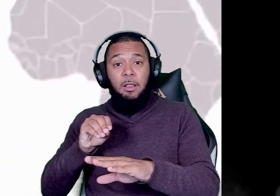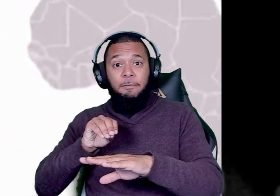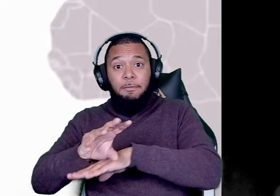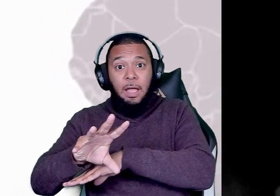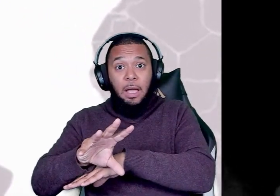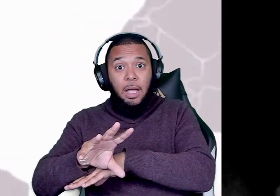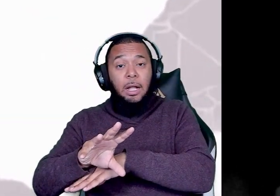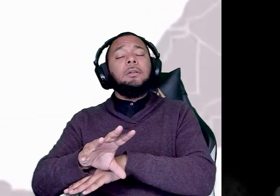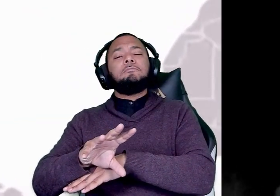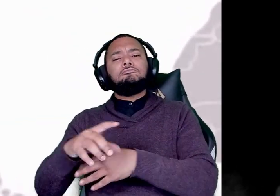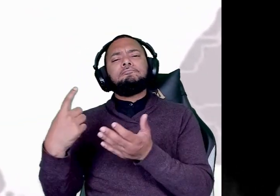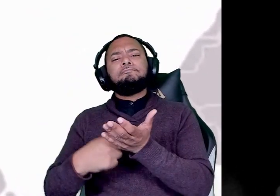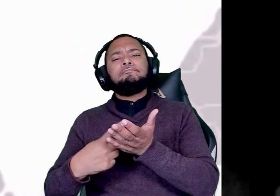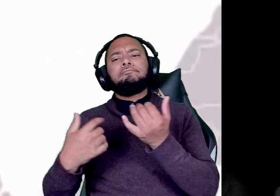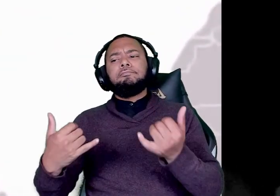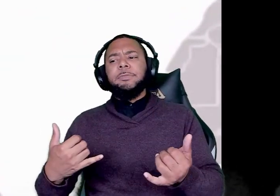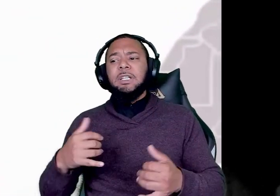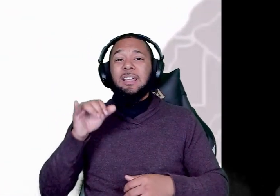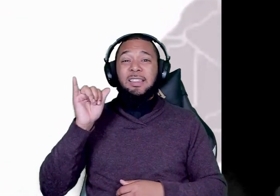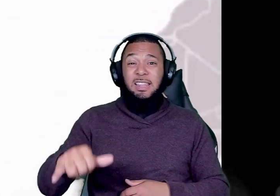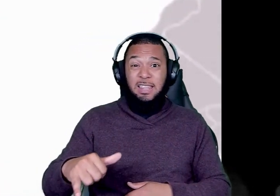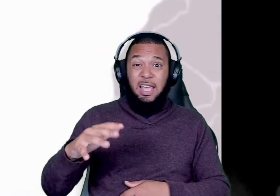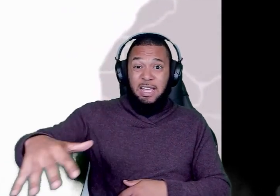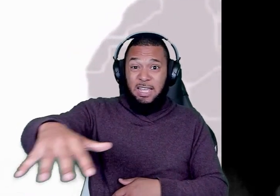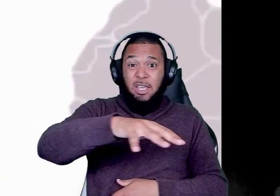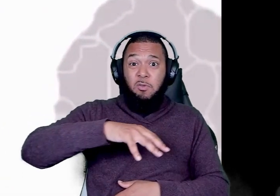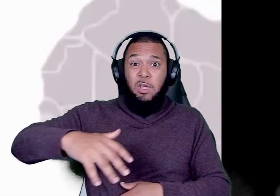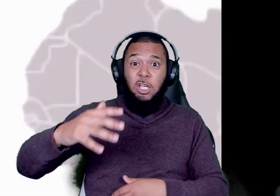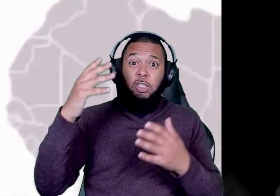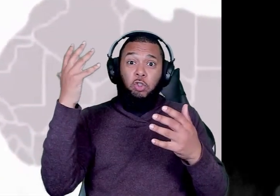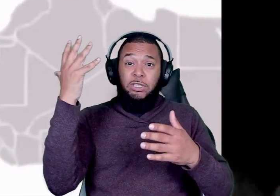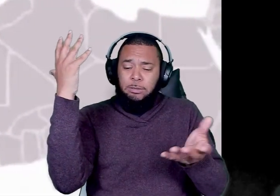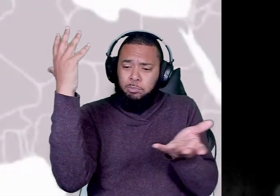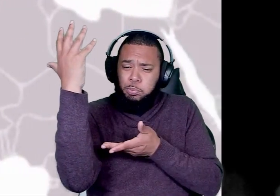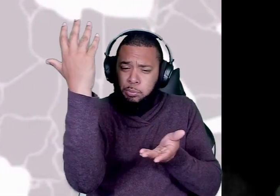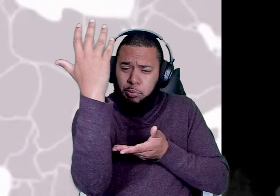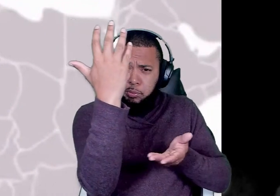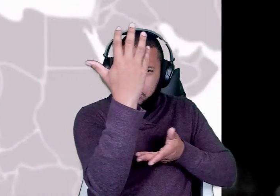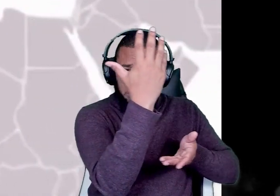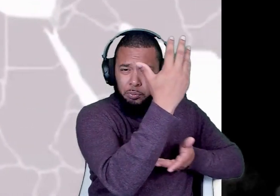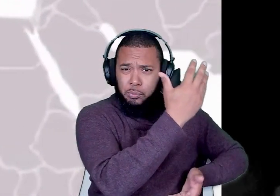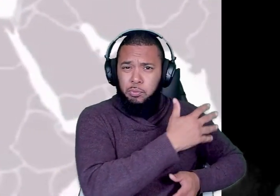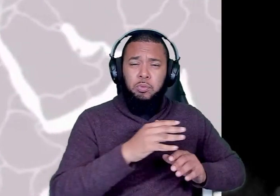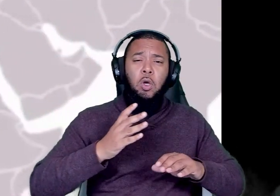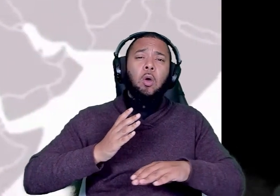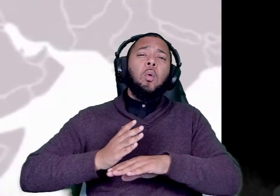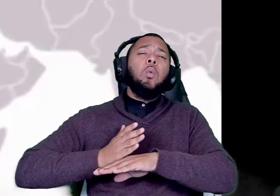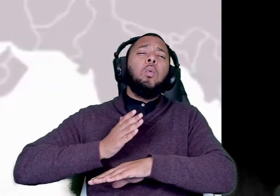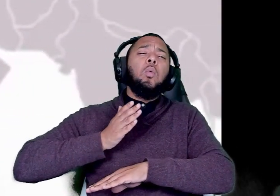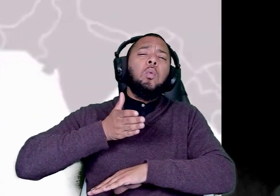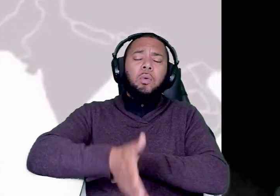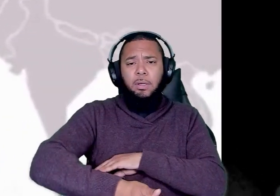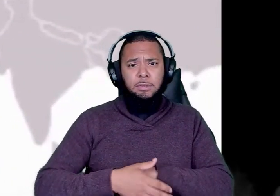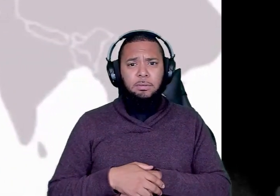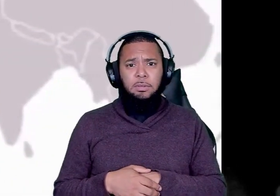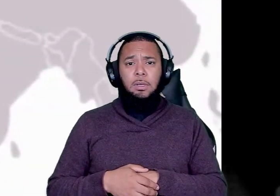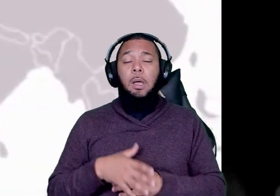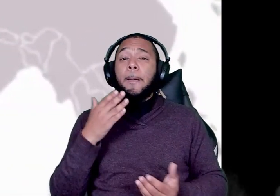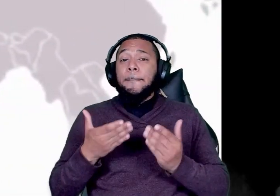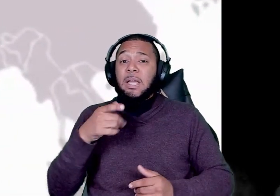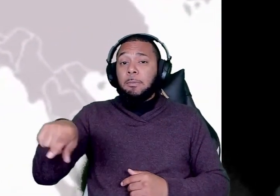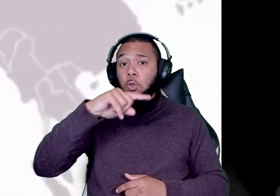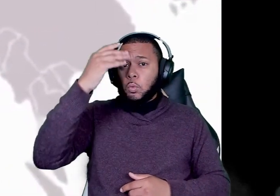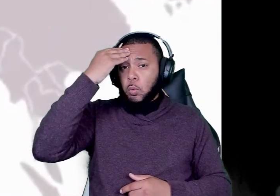been overly harvested for tree harvesting. You may or may not be familiar with the